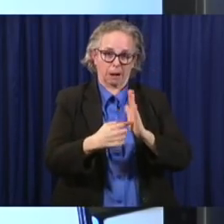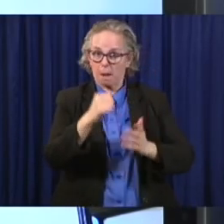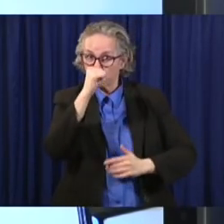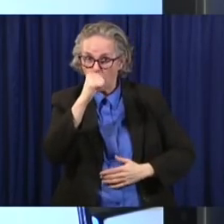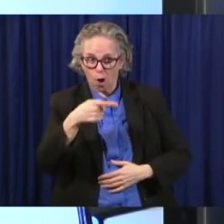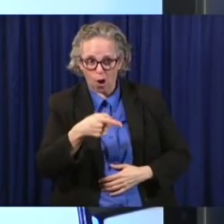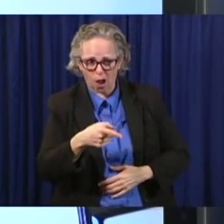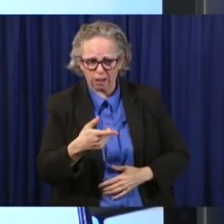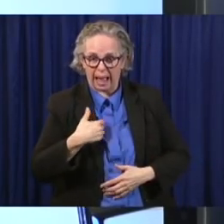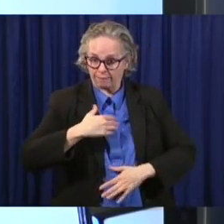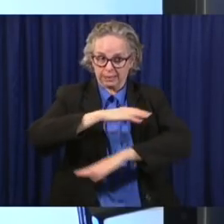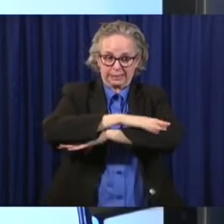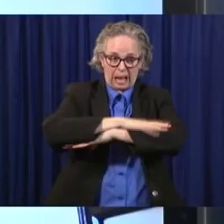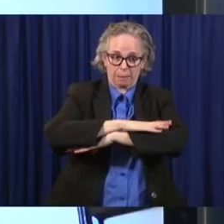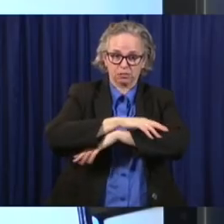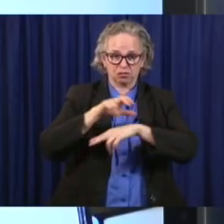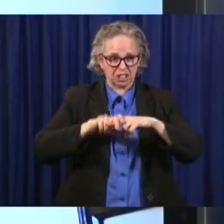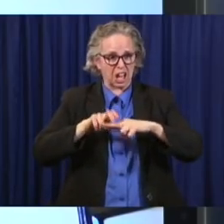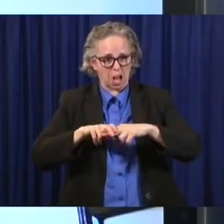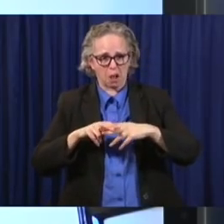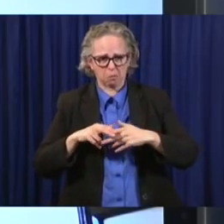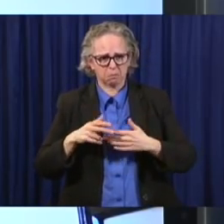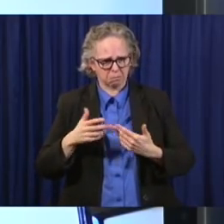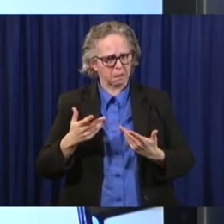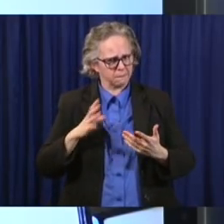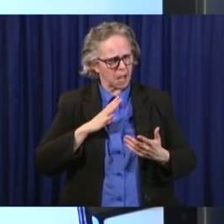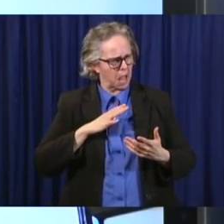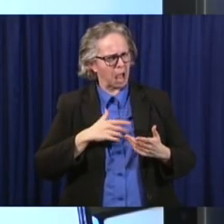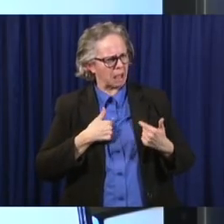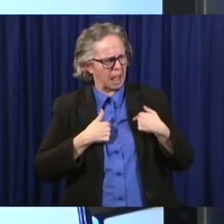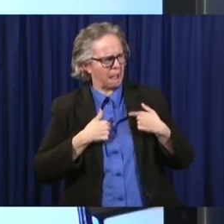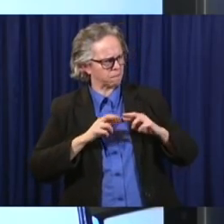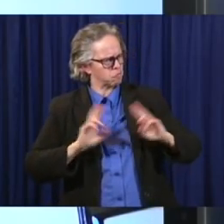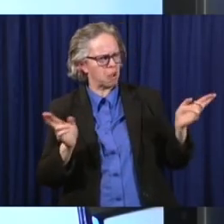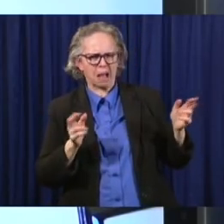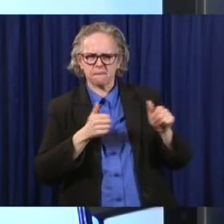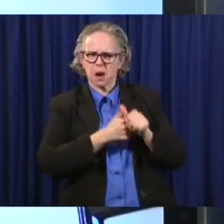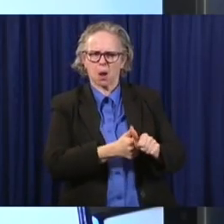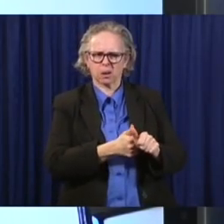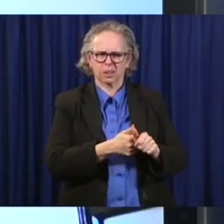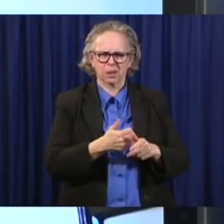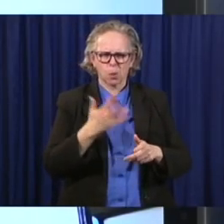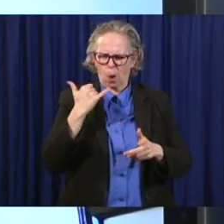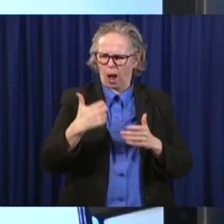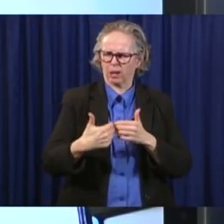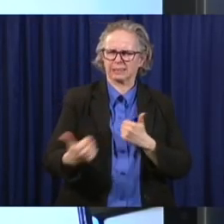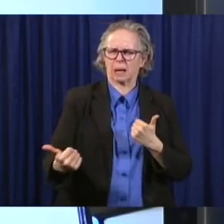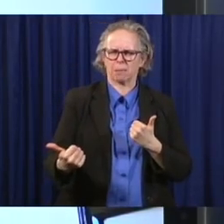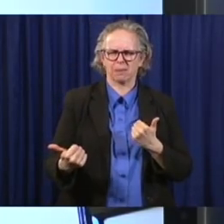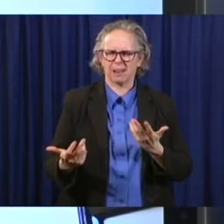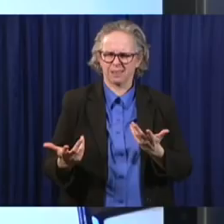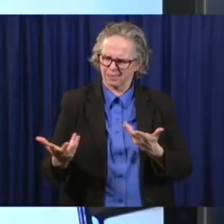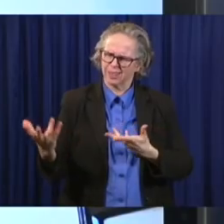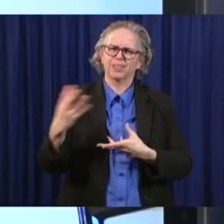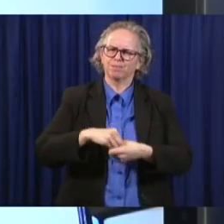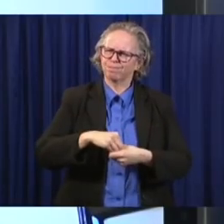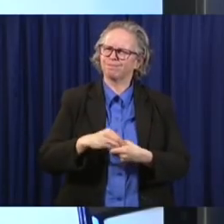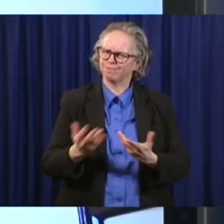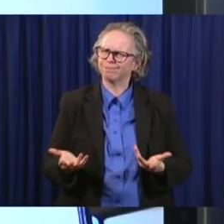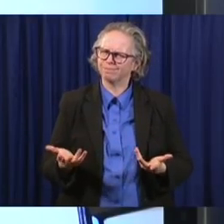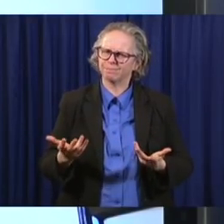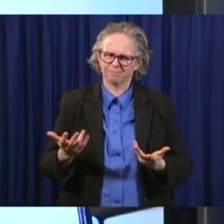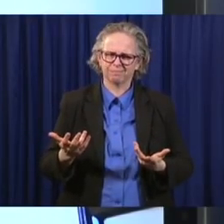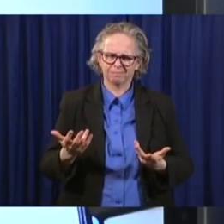you can follow these guidelines. So why should you not be permitted to participate in phase one, where and it can't be about the